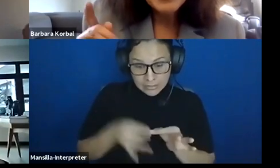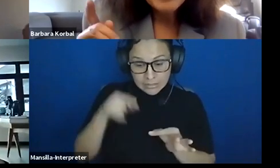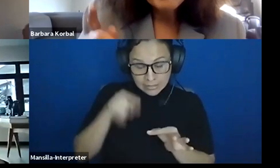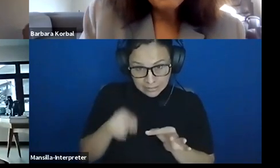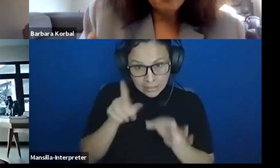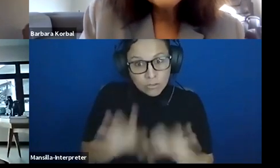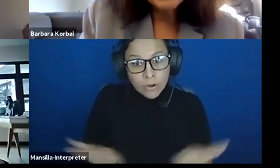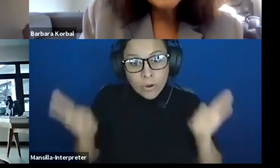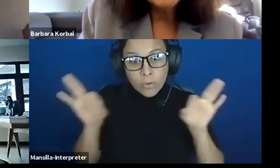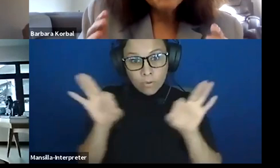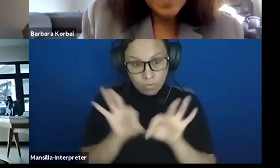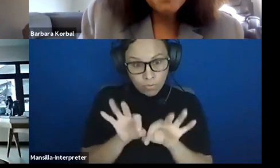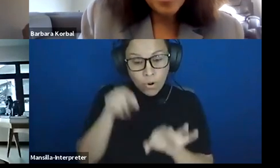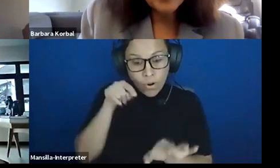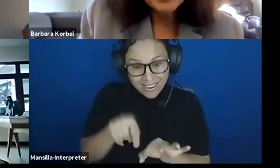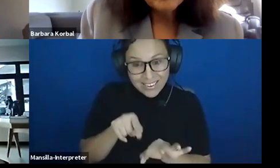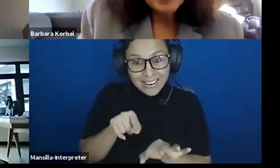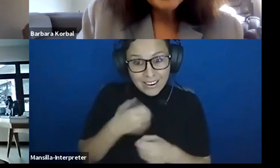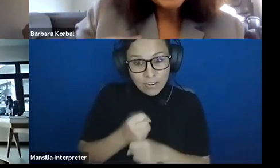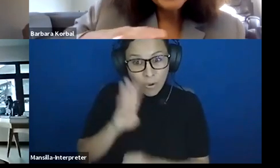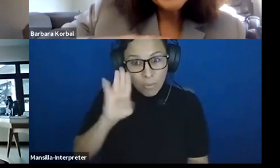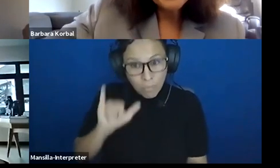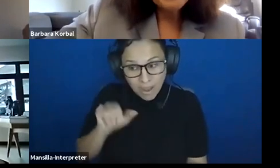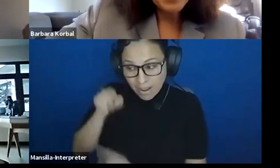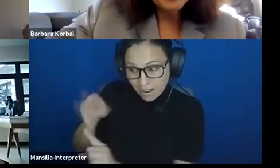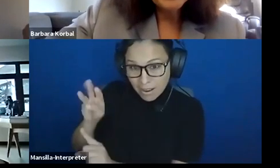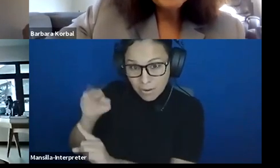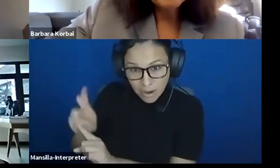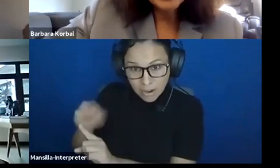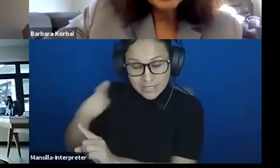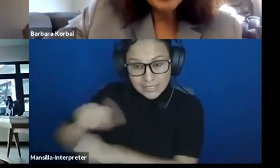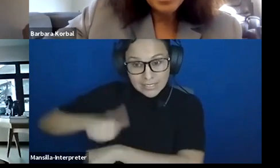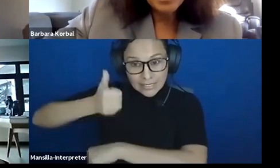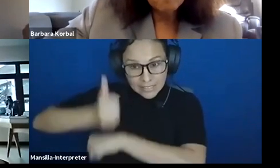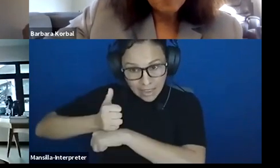because those are done by Margaret. She set them up